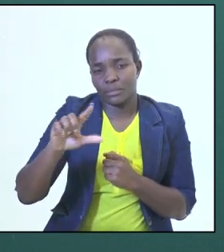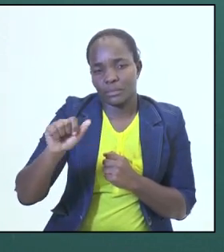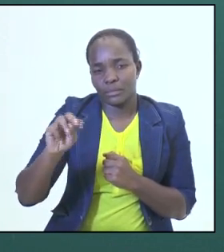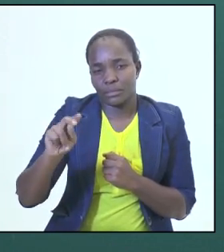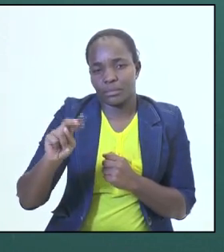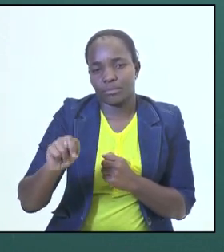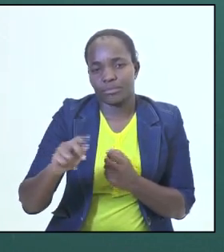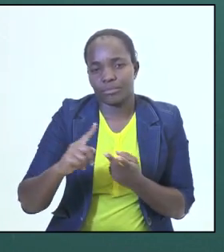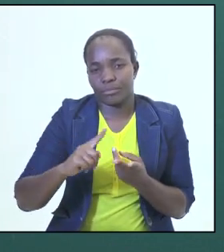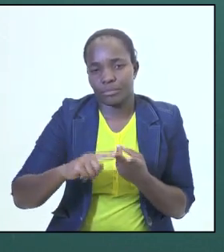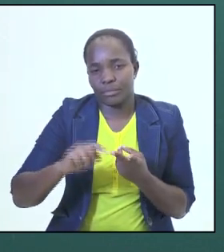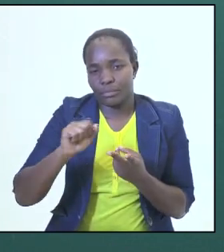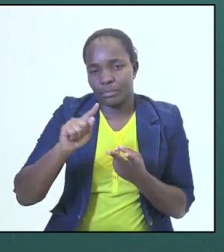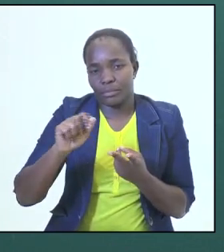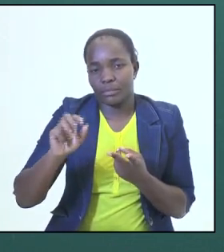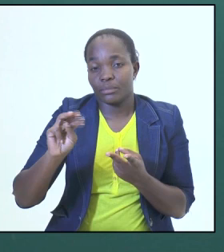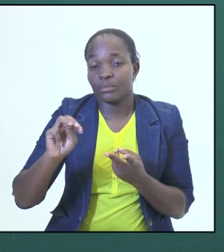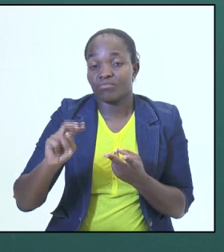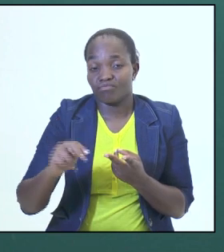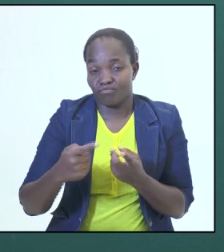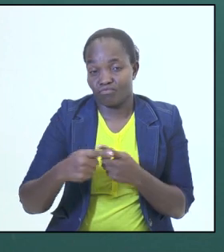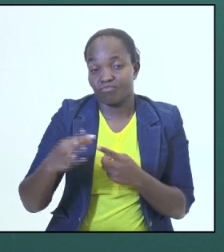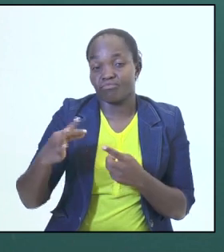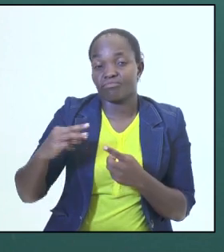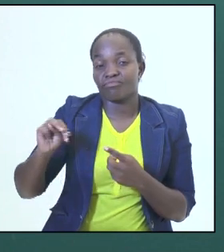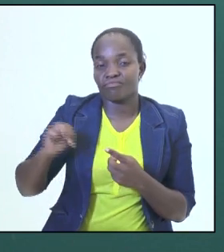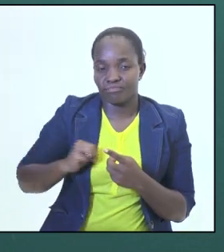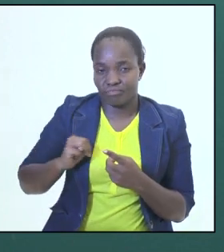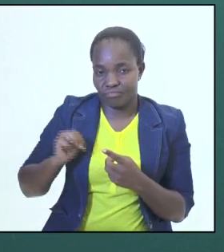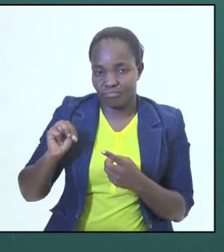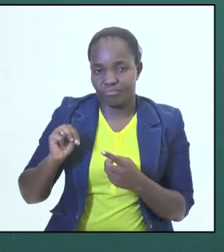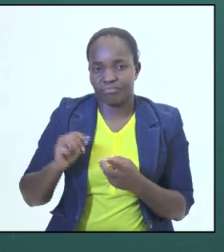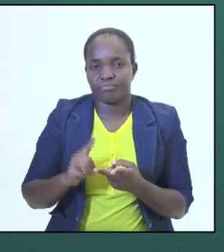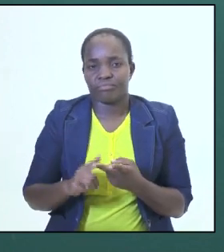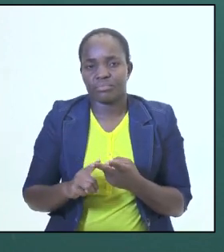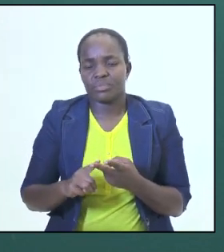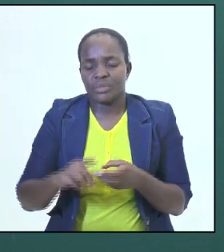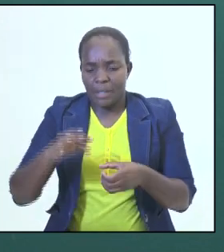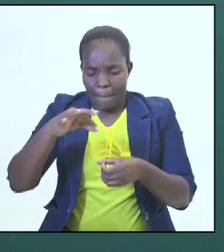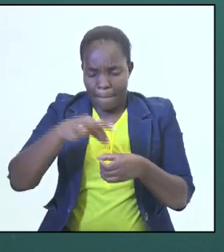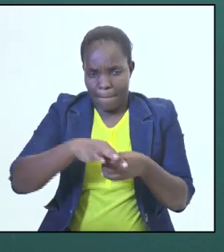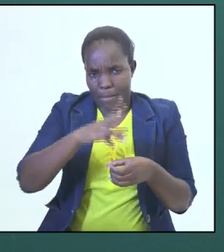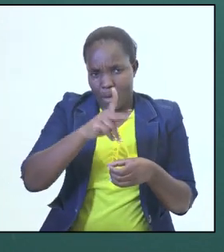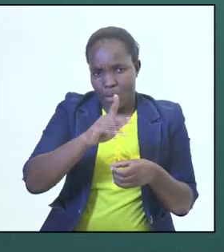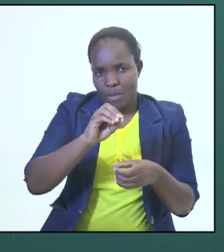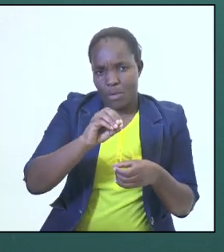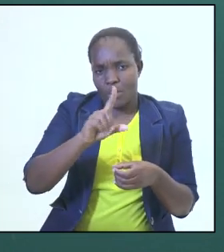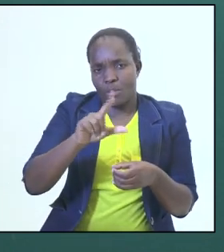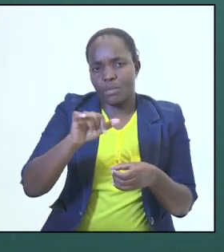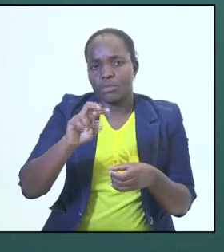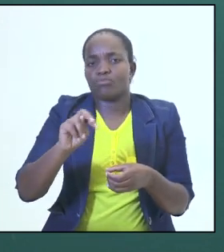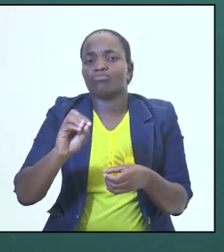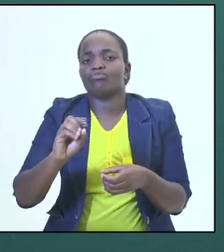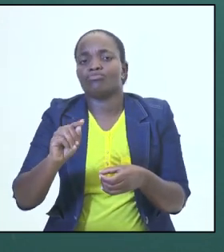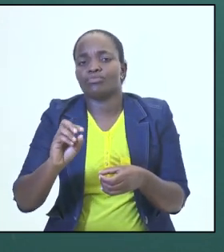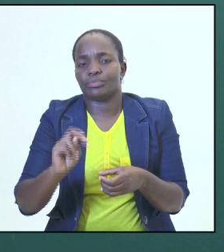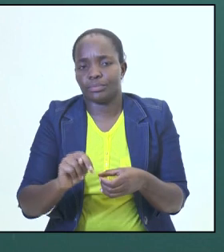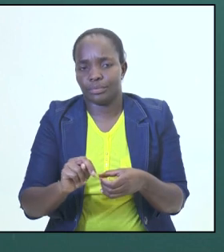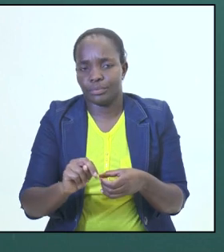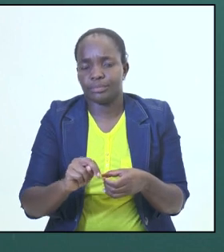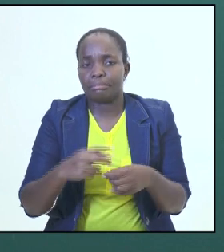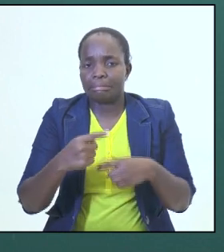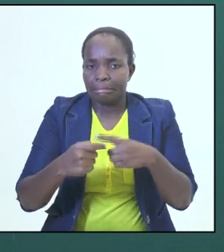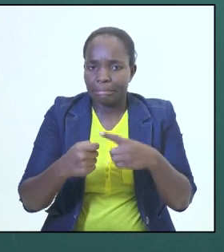is the male part of the flower. Pollination is the process in which pollen grains are transferred from the